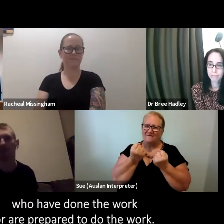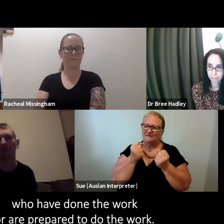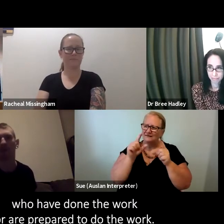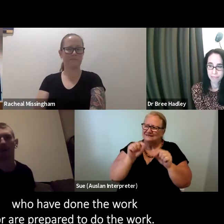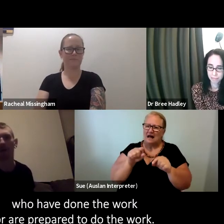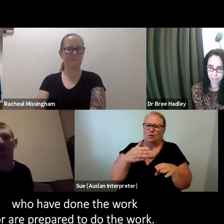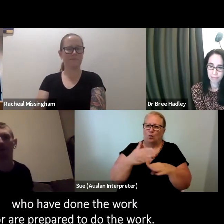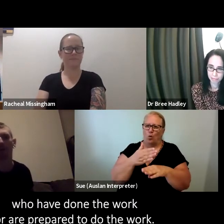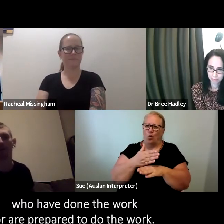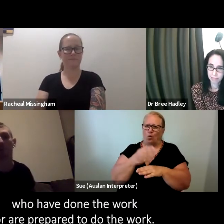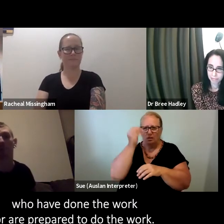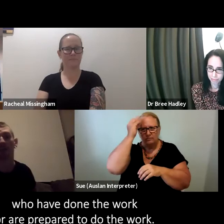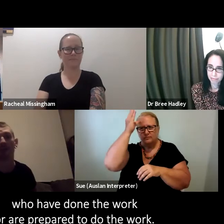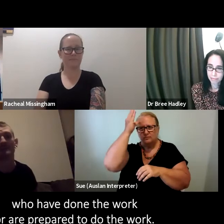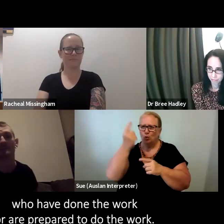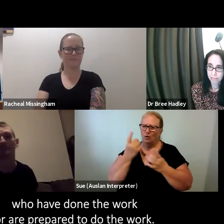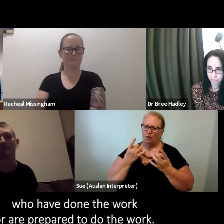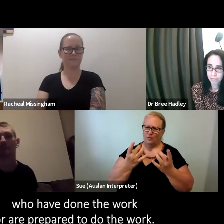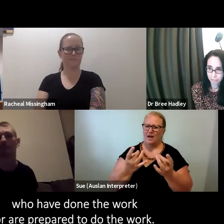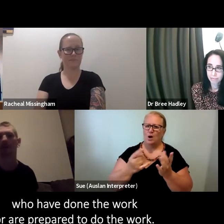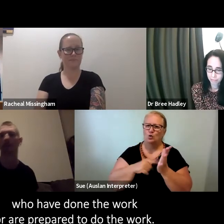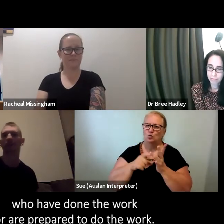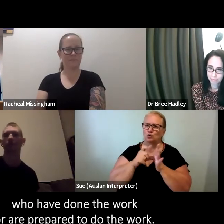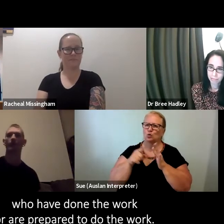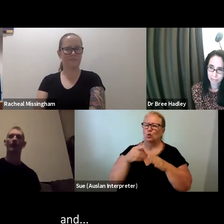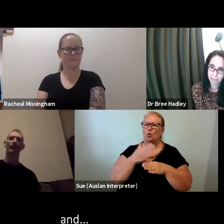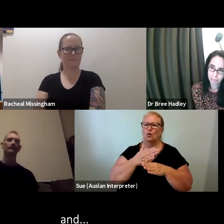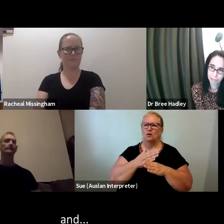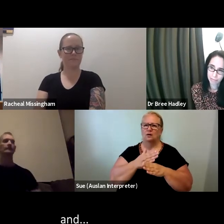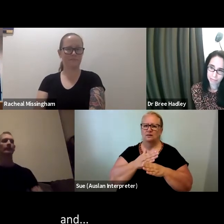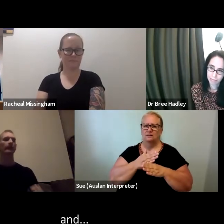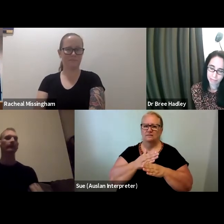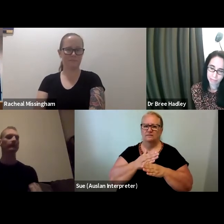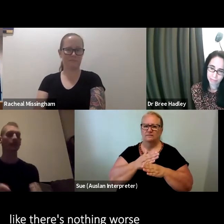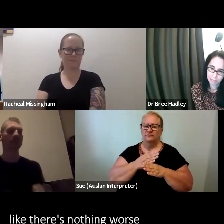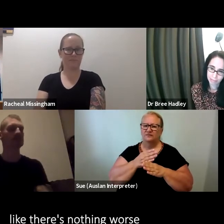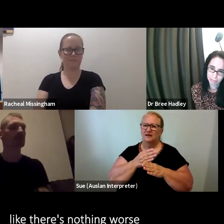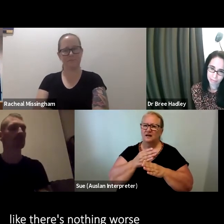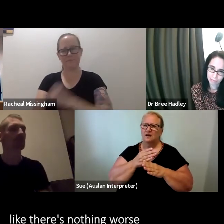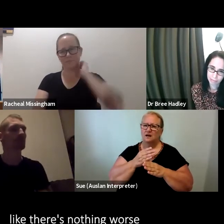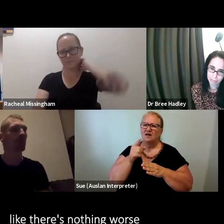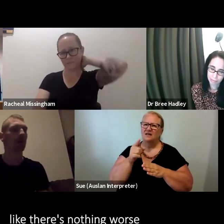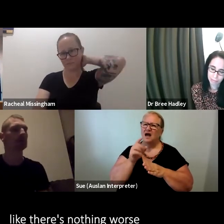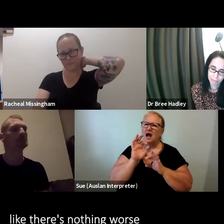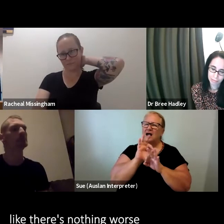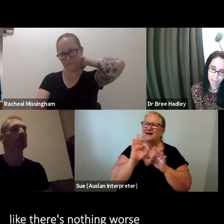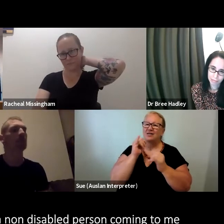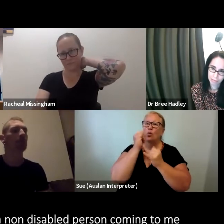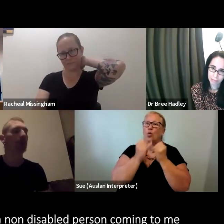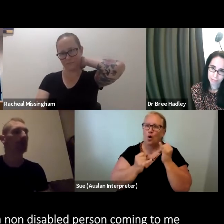work or are prepared to do the work. And it, like, there's nothing